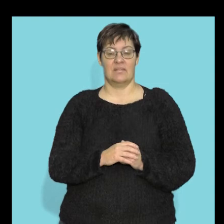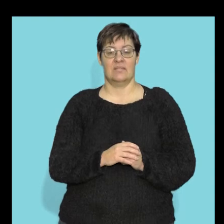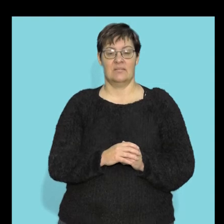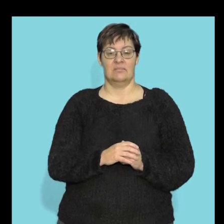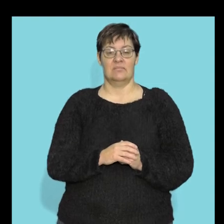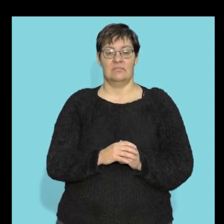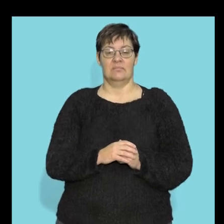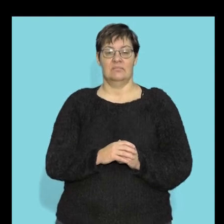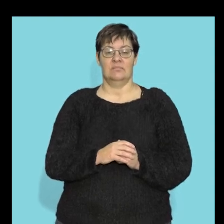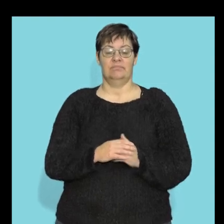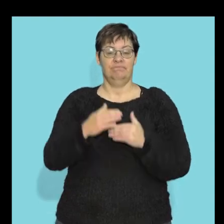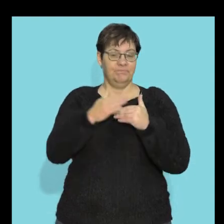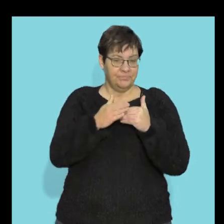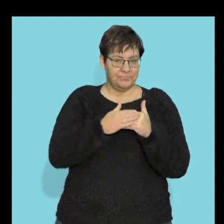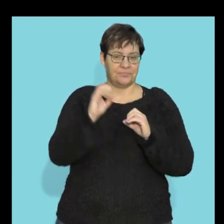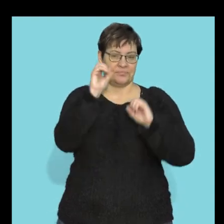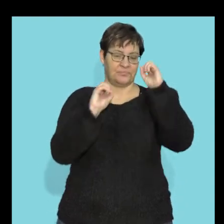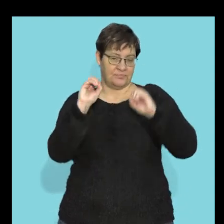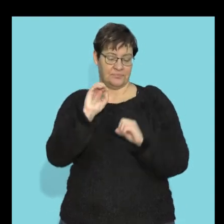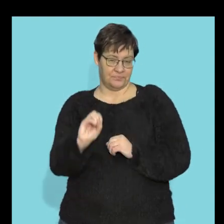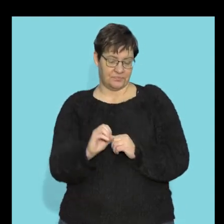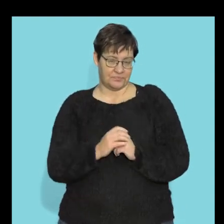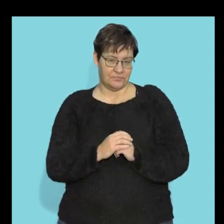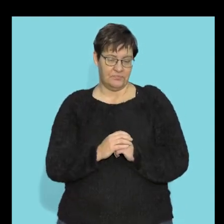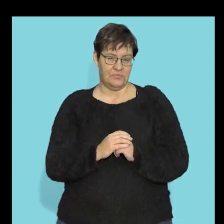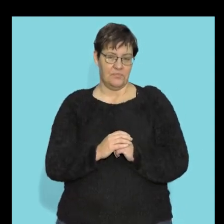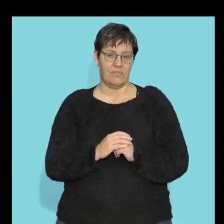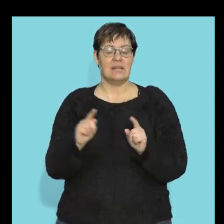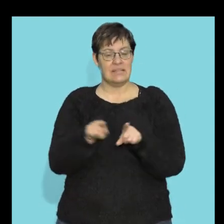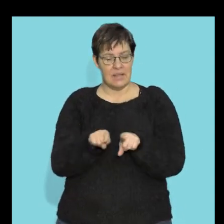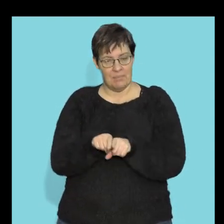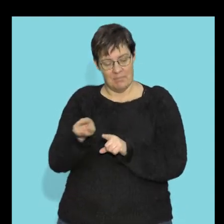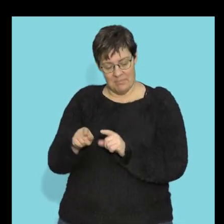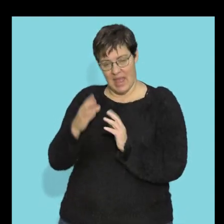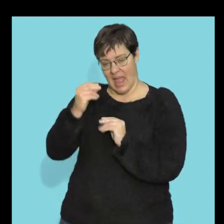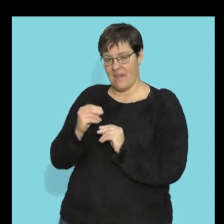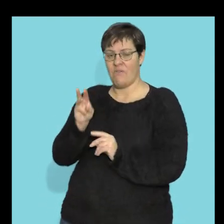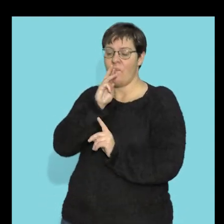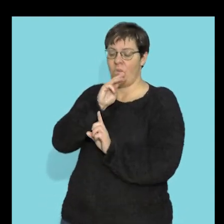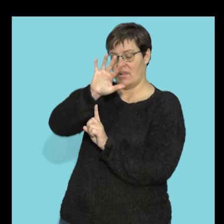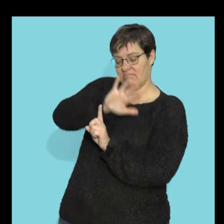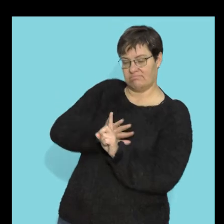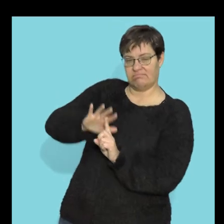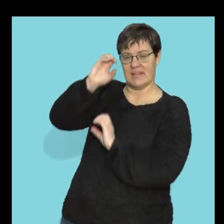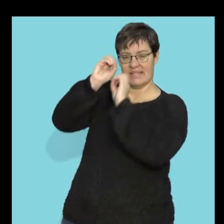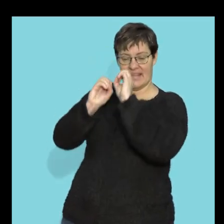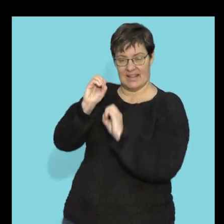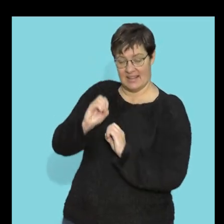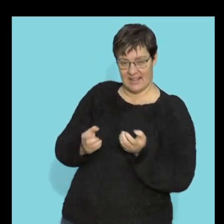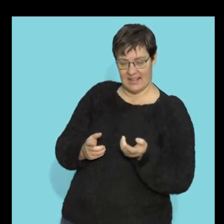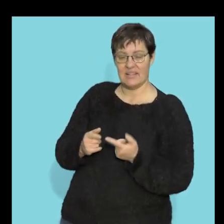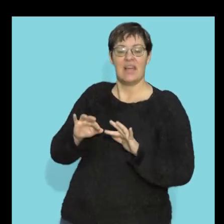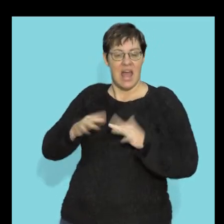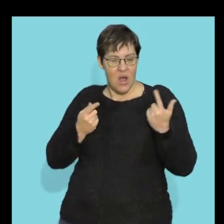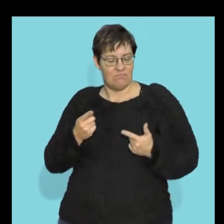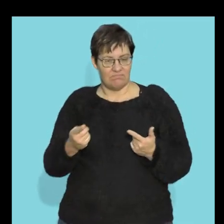it's right near the cells, and the cells, all right, also have a layer of fluid around them. So that is how they